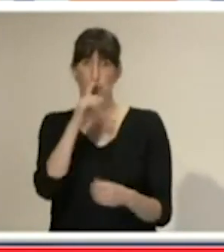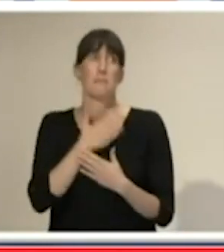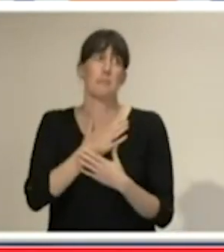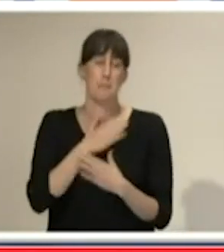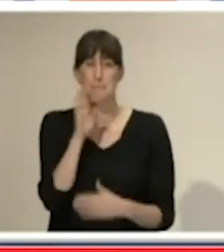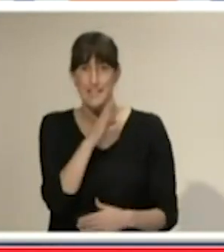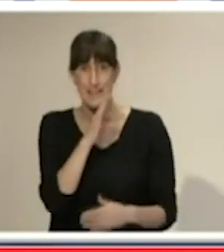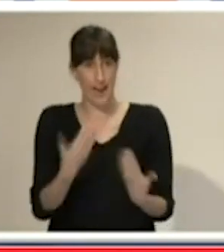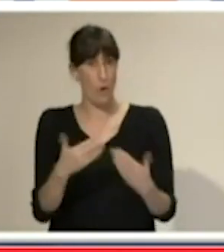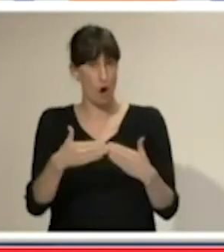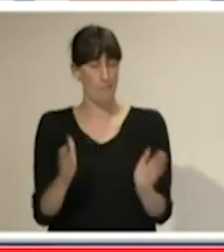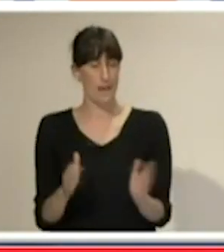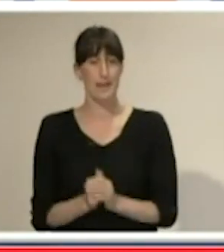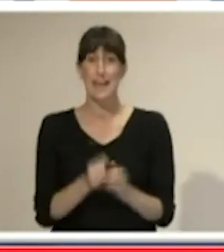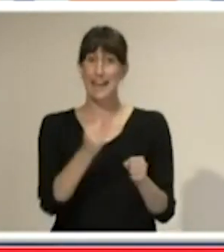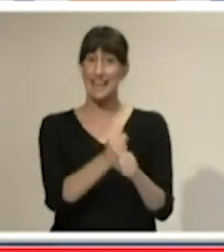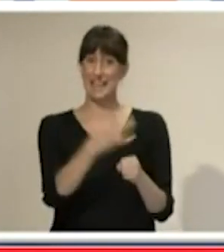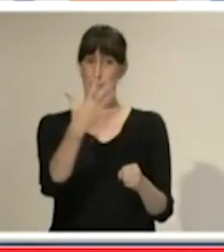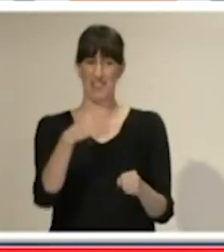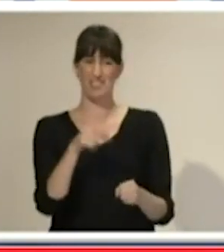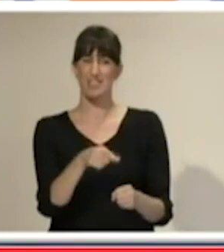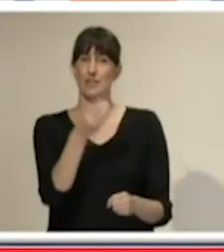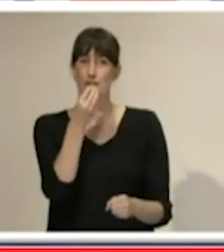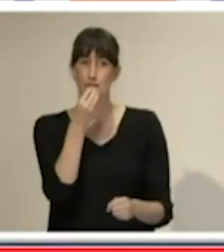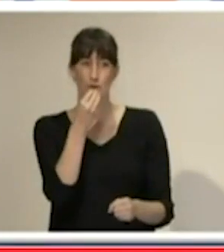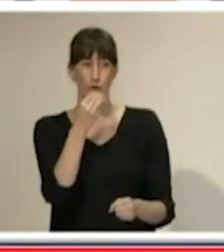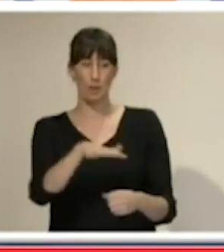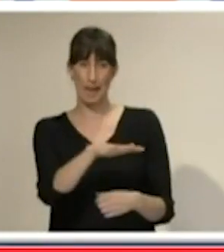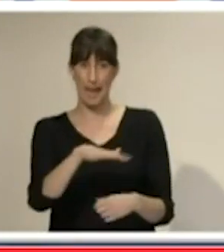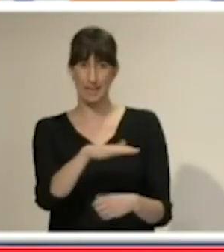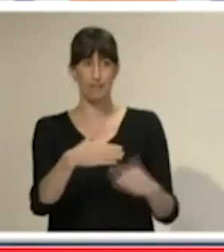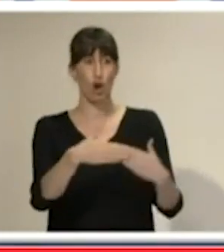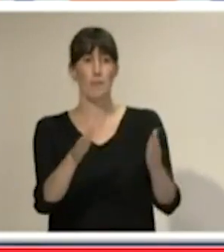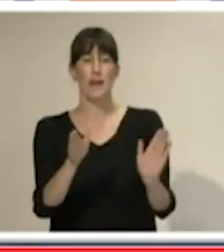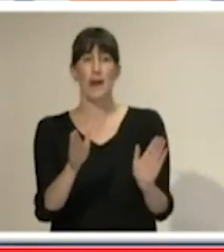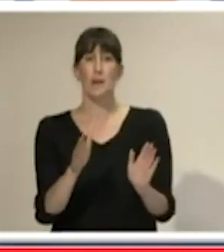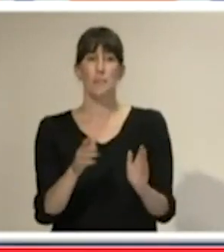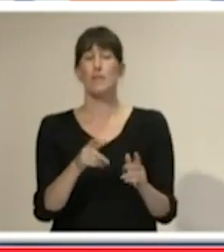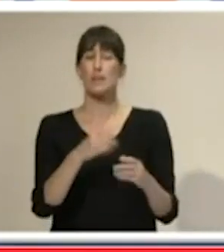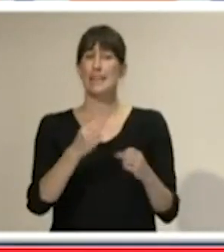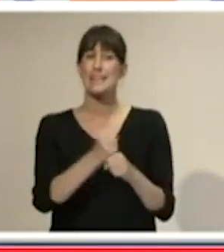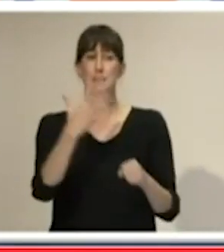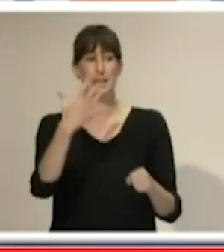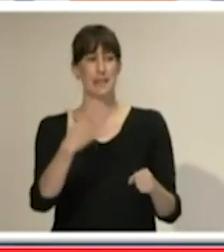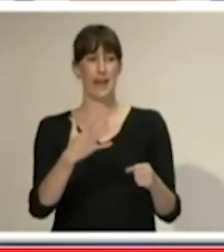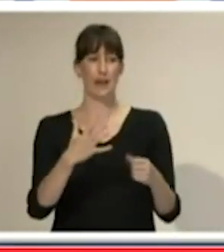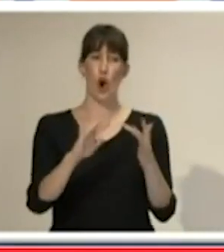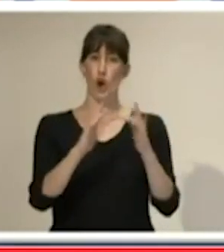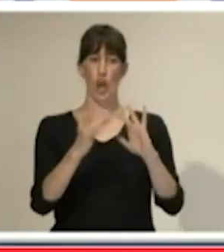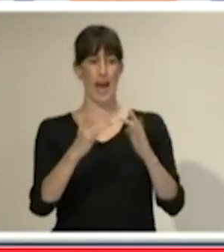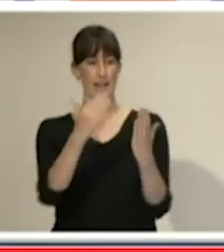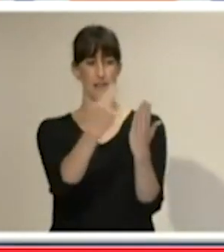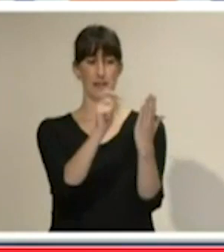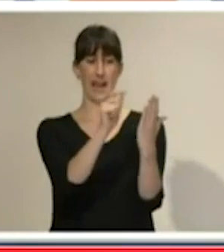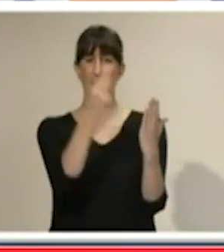website, has collated in one place nearly 30 food businesses that Gisborne locals can now access, noting how to order and how to collect. And some